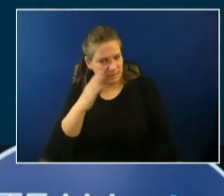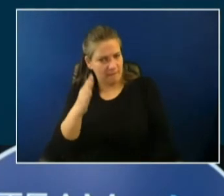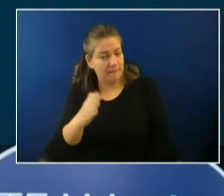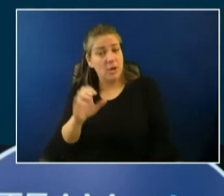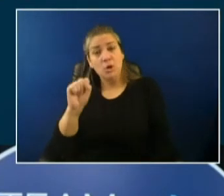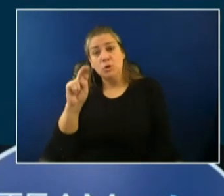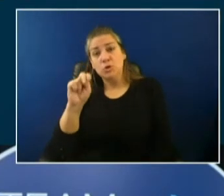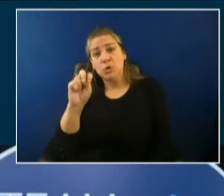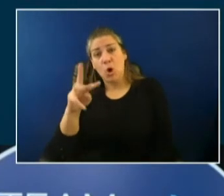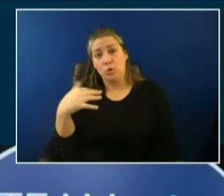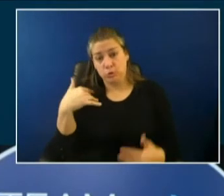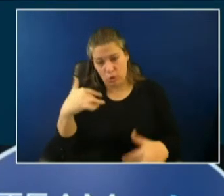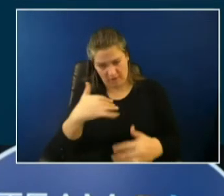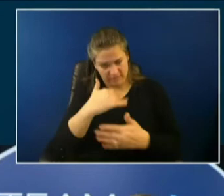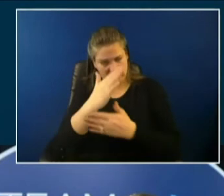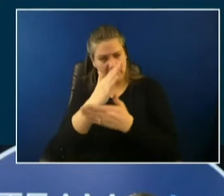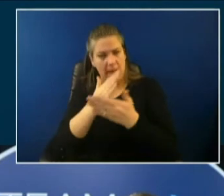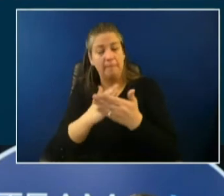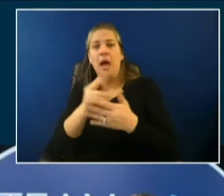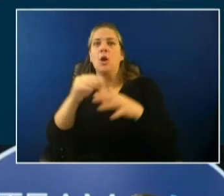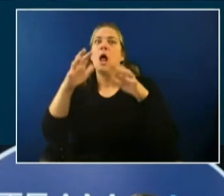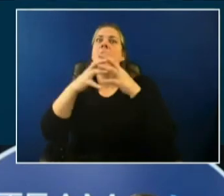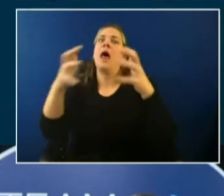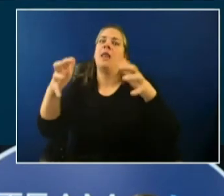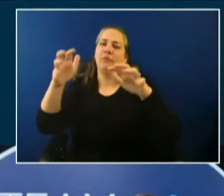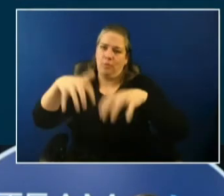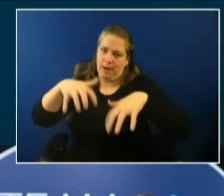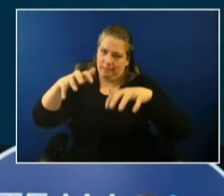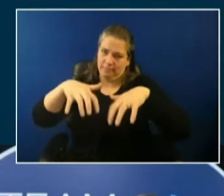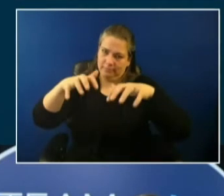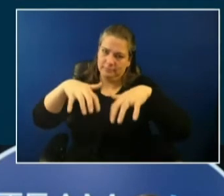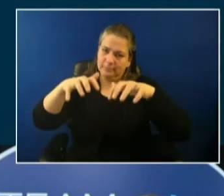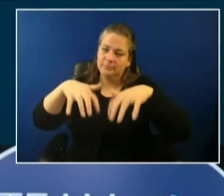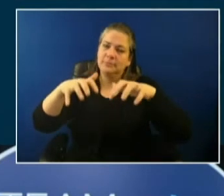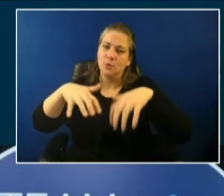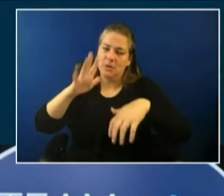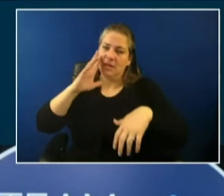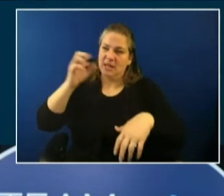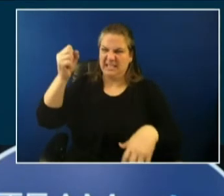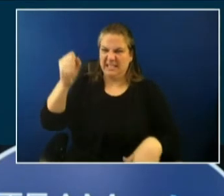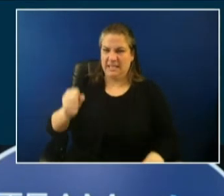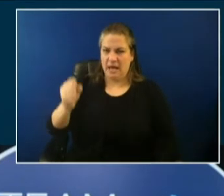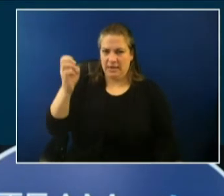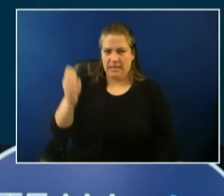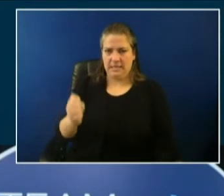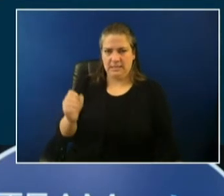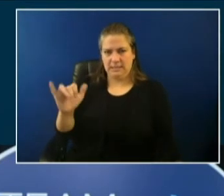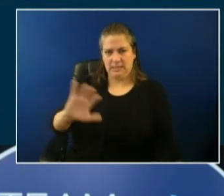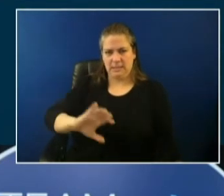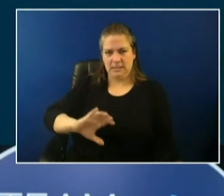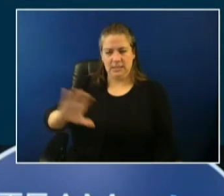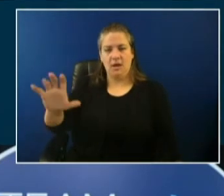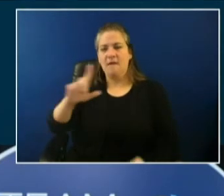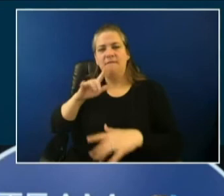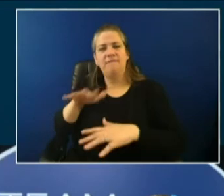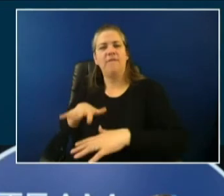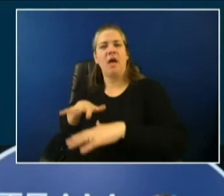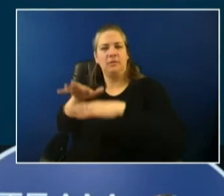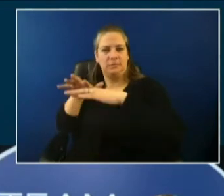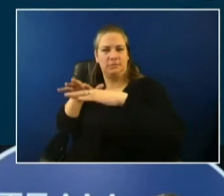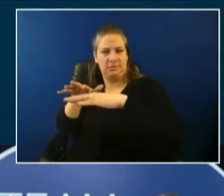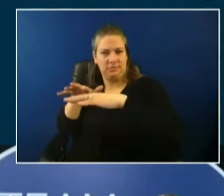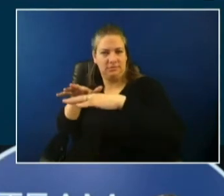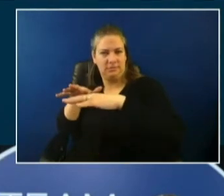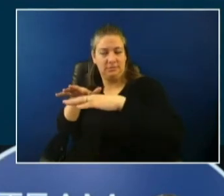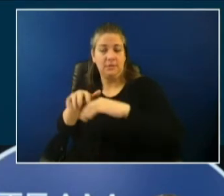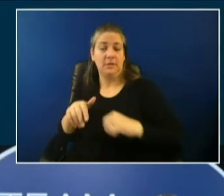whole lot of precipitation, especially in the southeast, where we would anticipate flooding. So what I would say